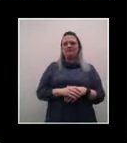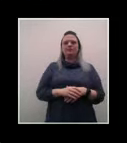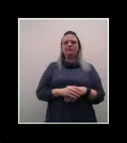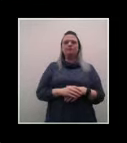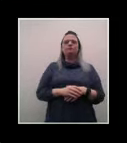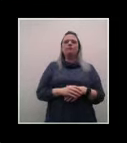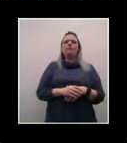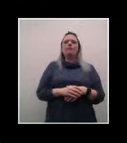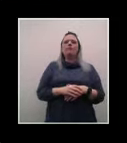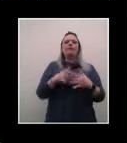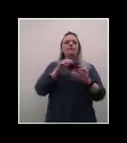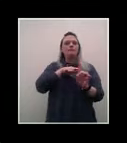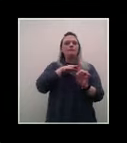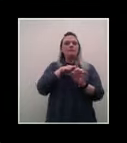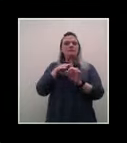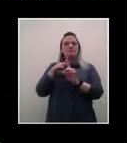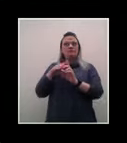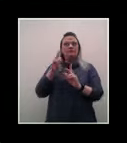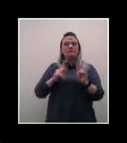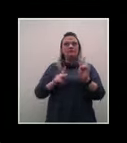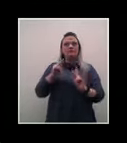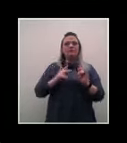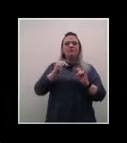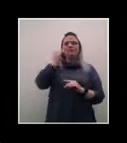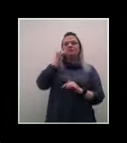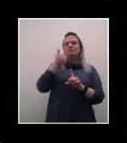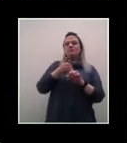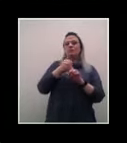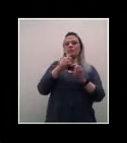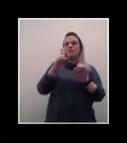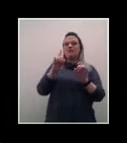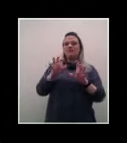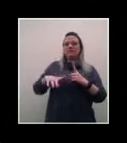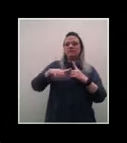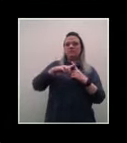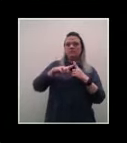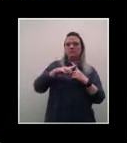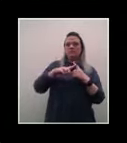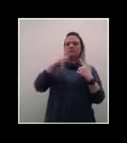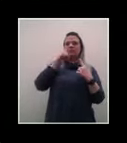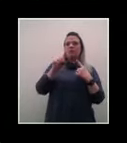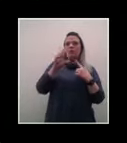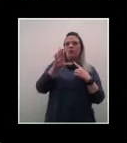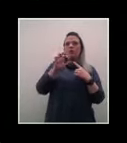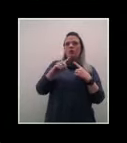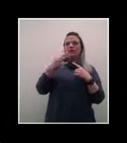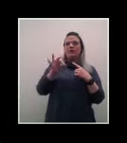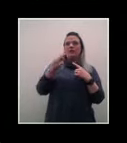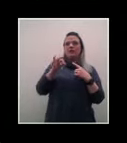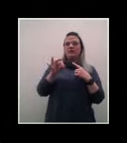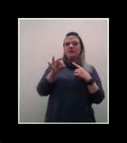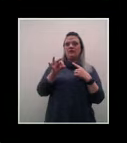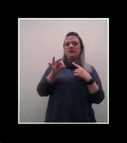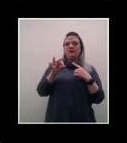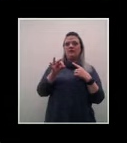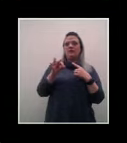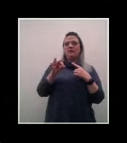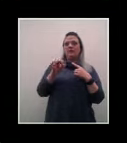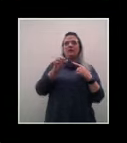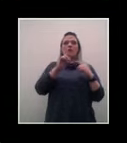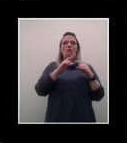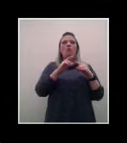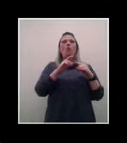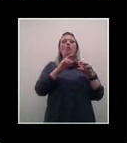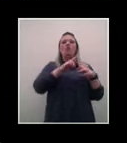So I just want to remind people, if you are tested for COVID-19, you must remain in isolation until you